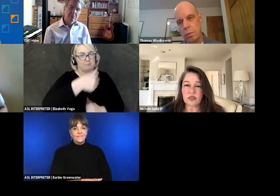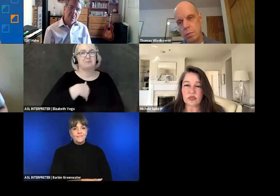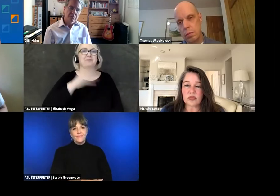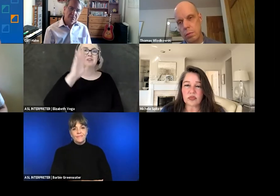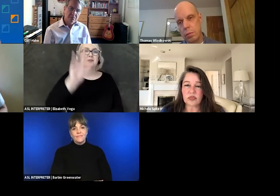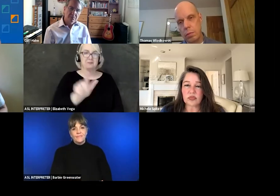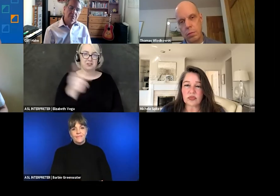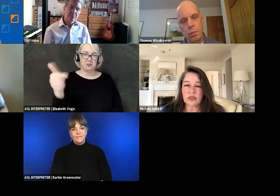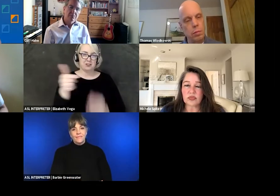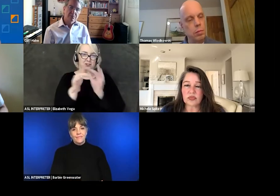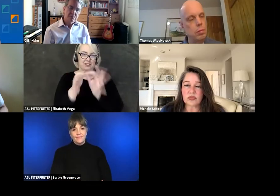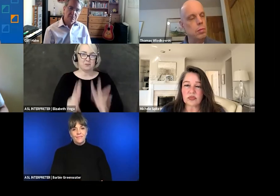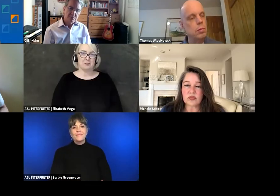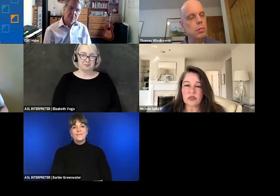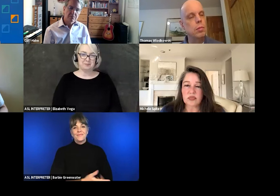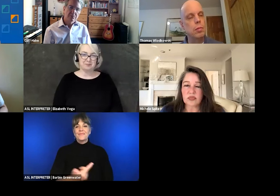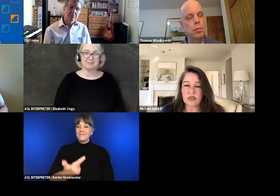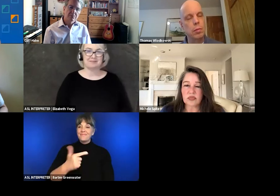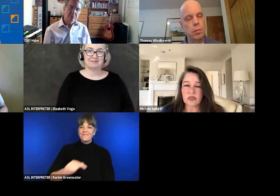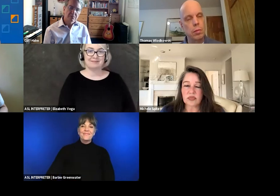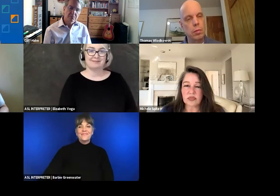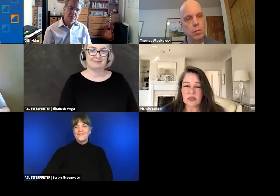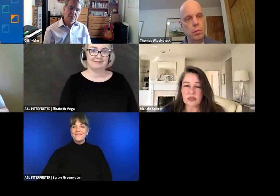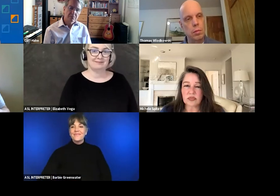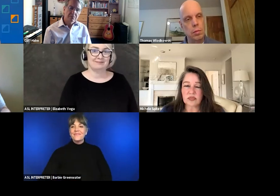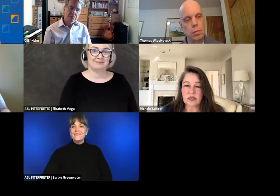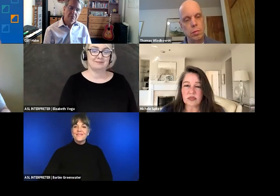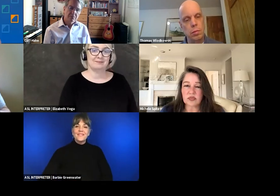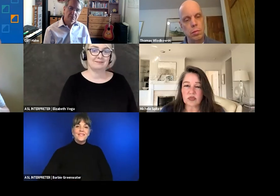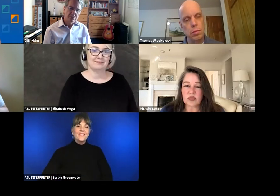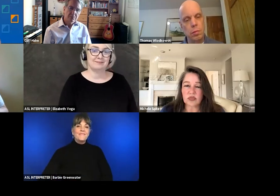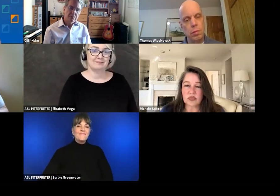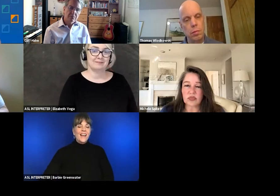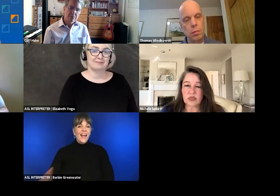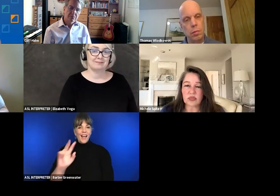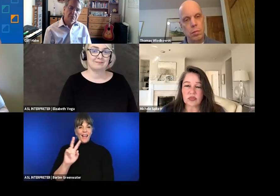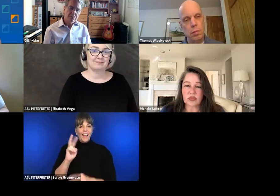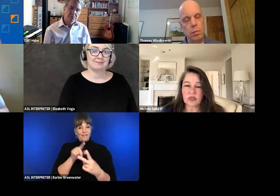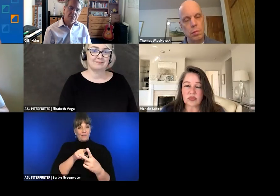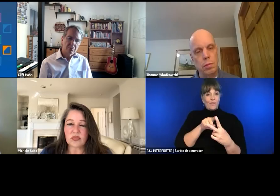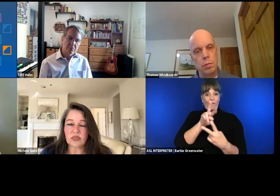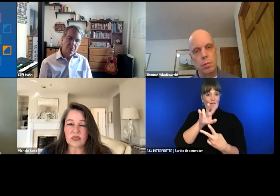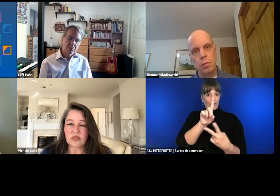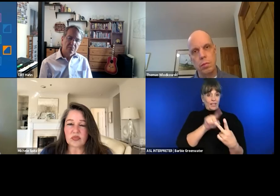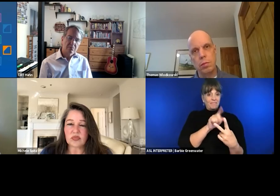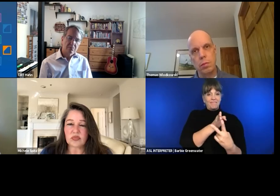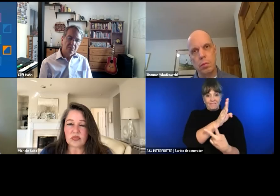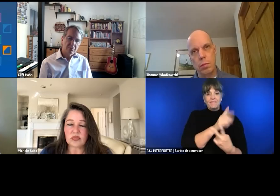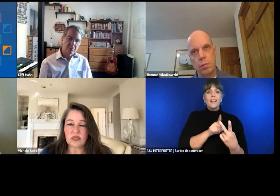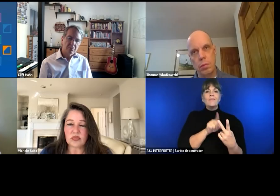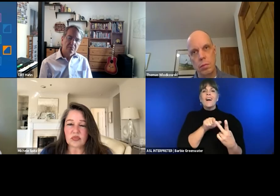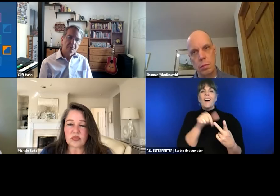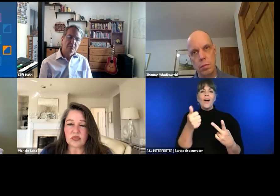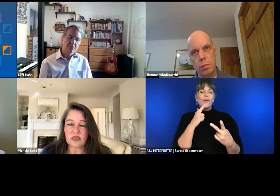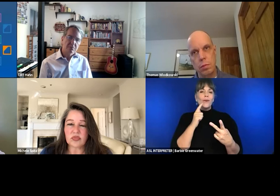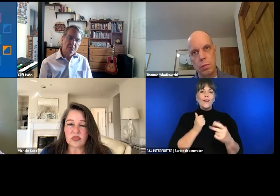theatrical distribution. So I also oversee sending our audio description files to our DCP